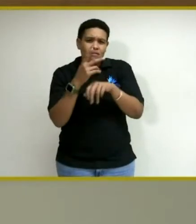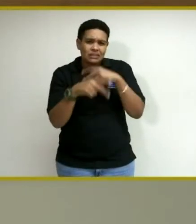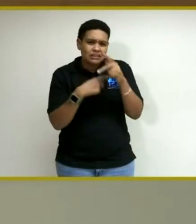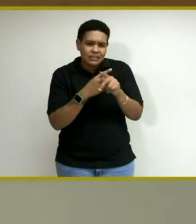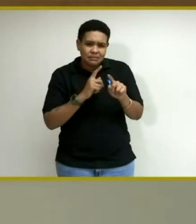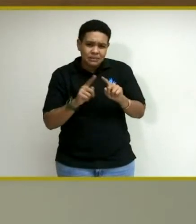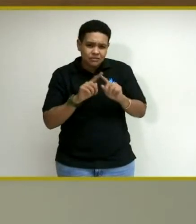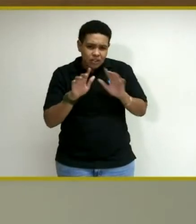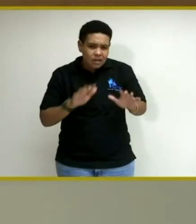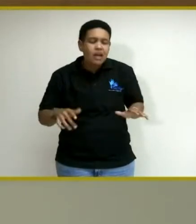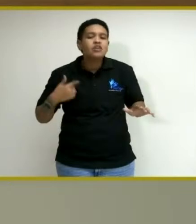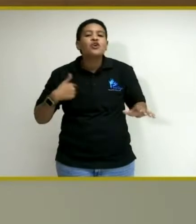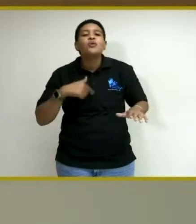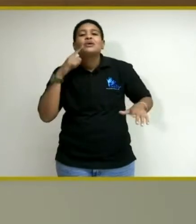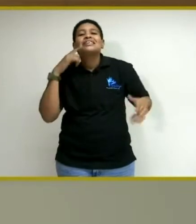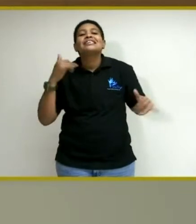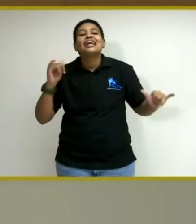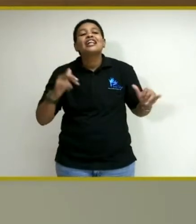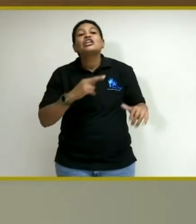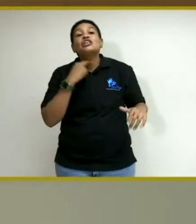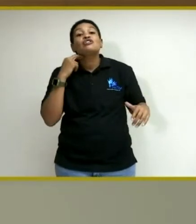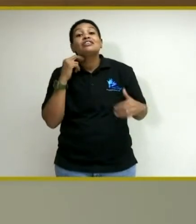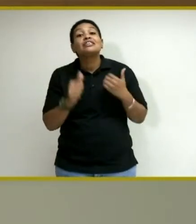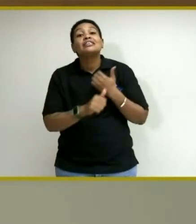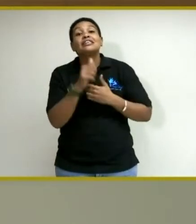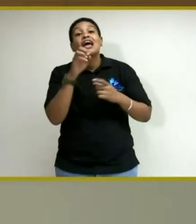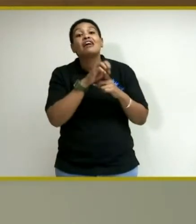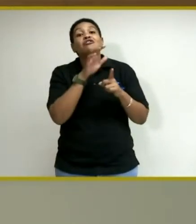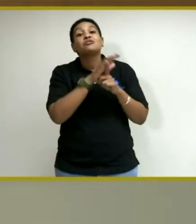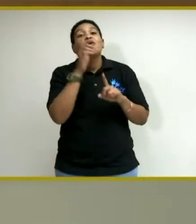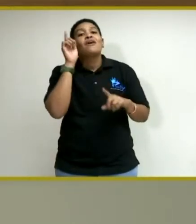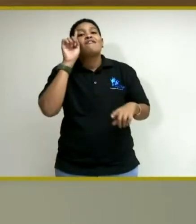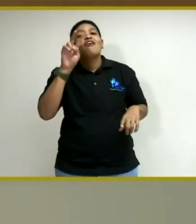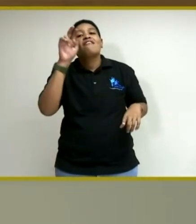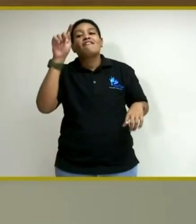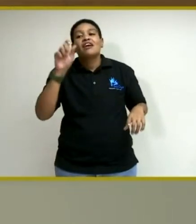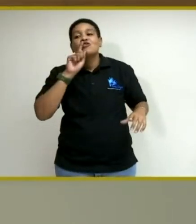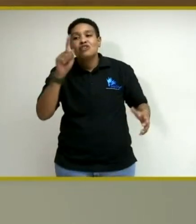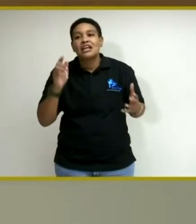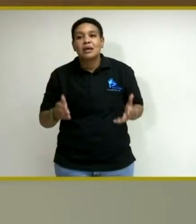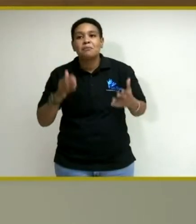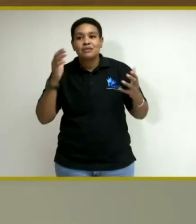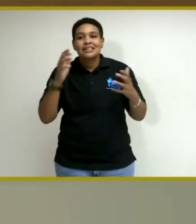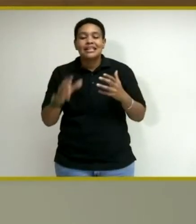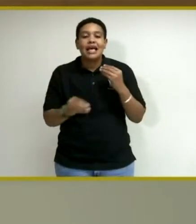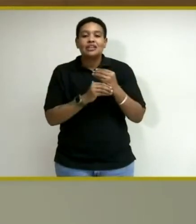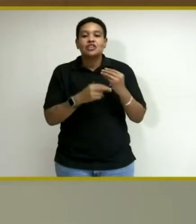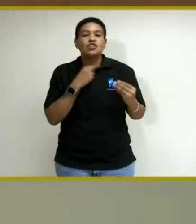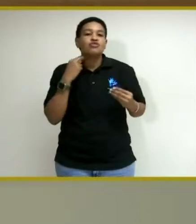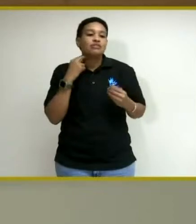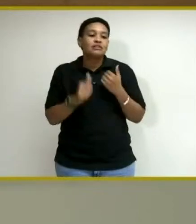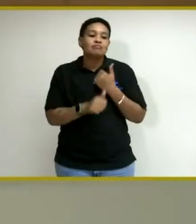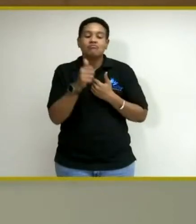COVID-19, and so we are still at risk of exposure, but the variants do present an additional risk.